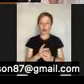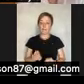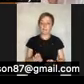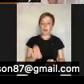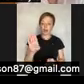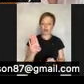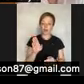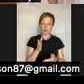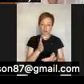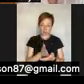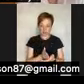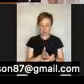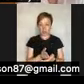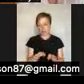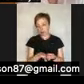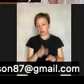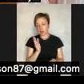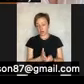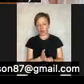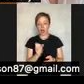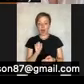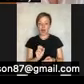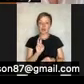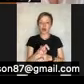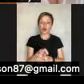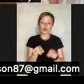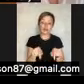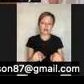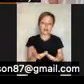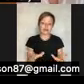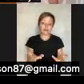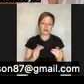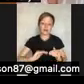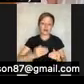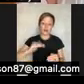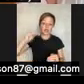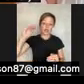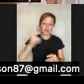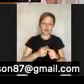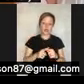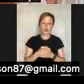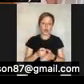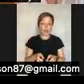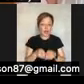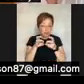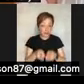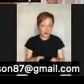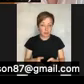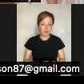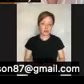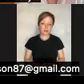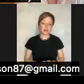to the question about the barriers they face so you can see the ramp next to the hallway but